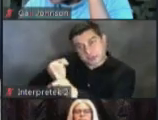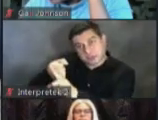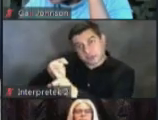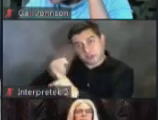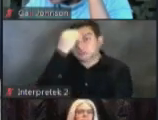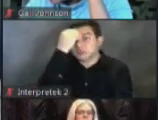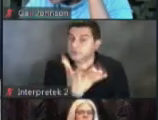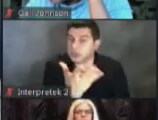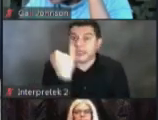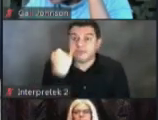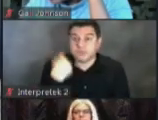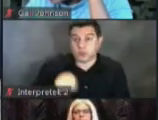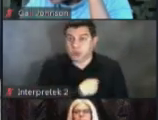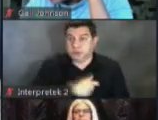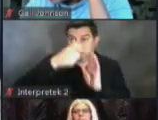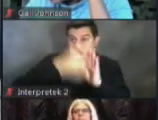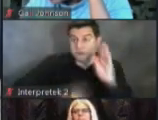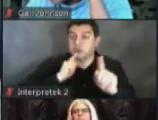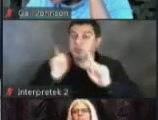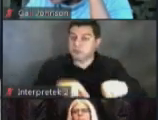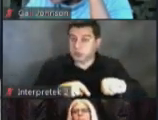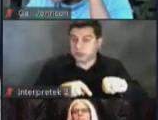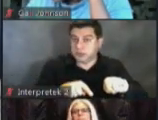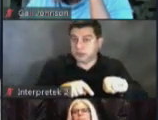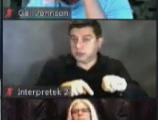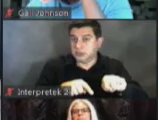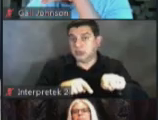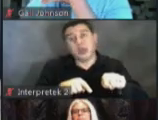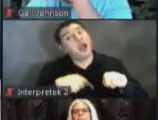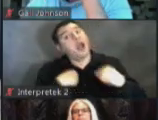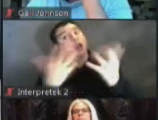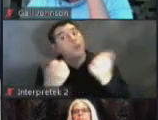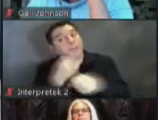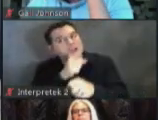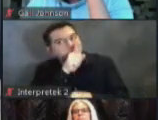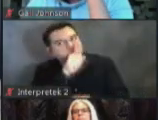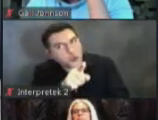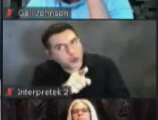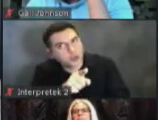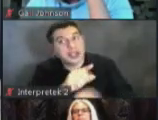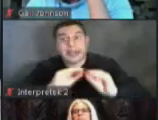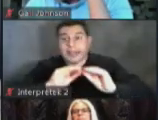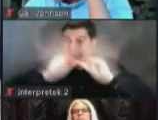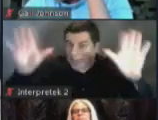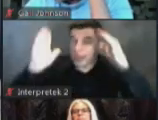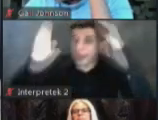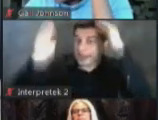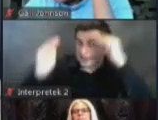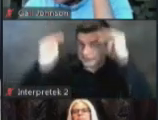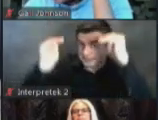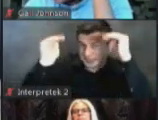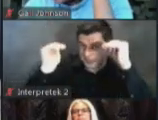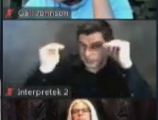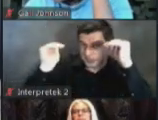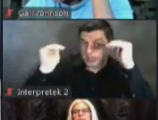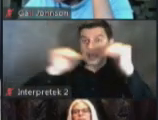it, I wanted to make sure you're clear, the expectation is clear on our ability to